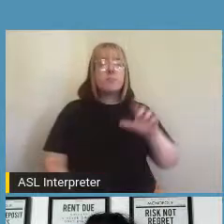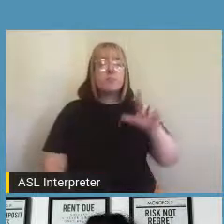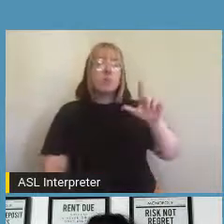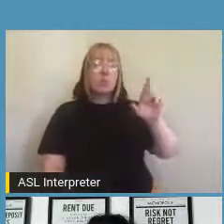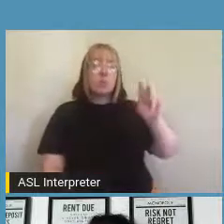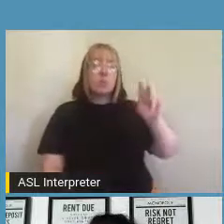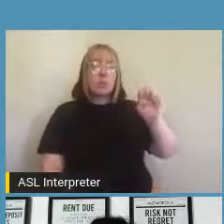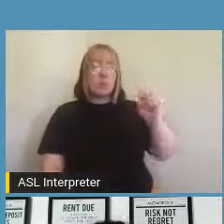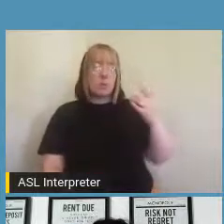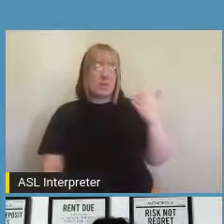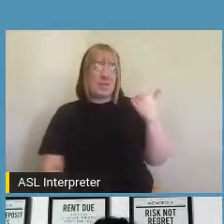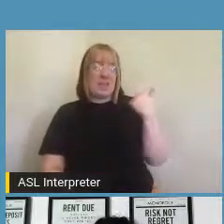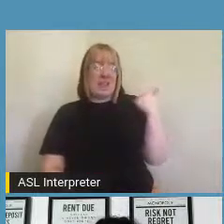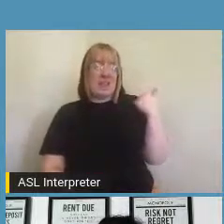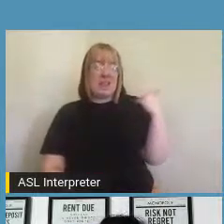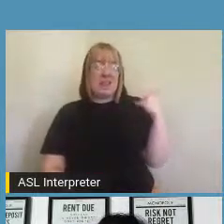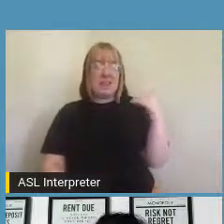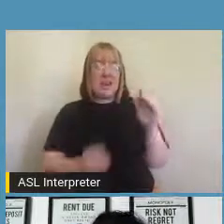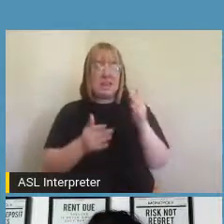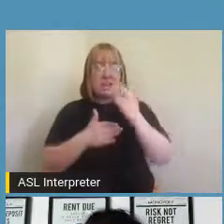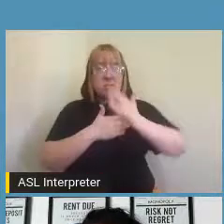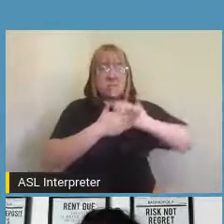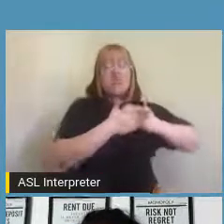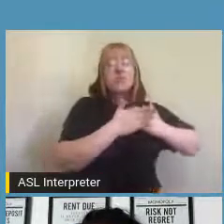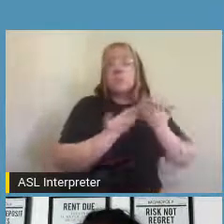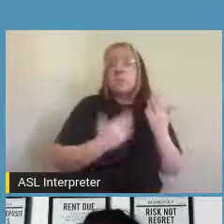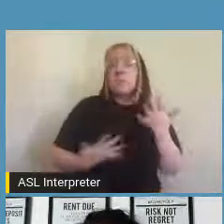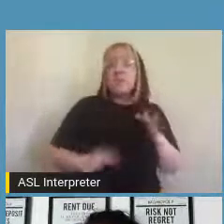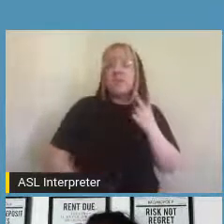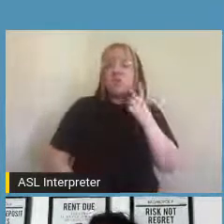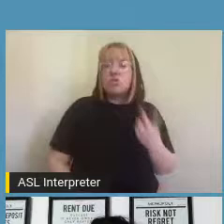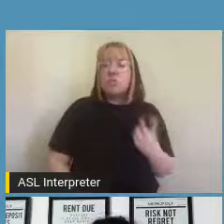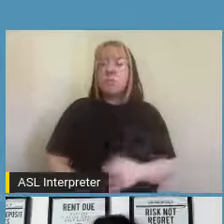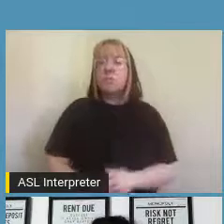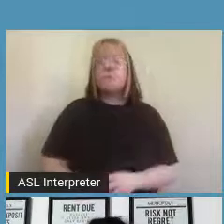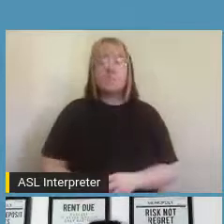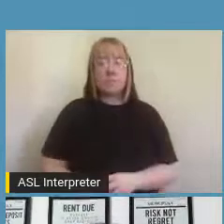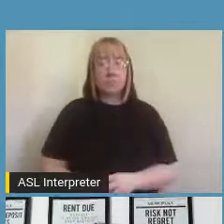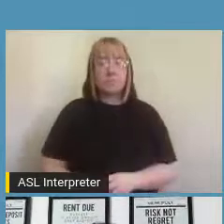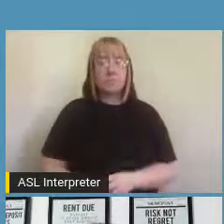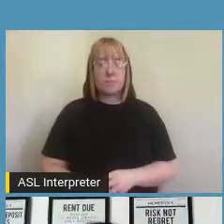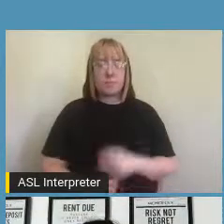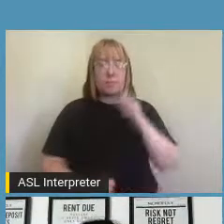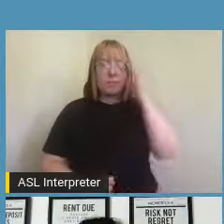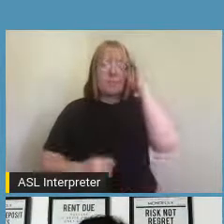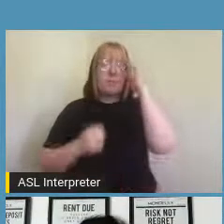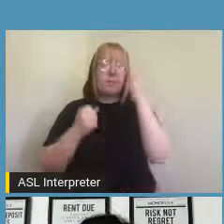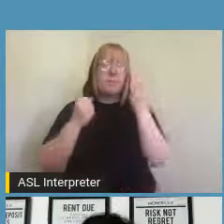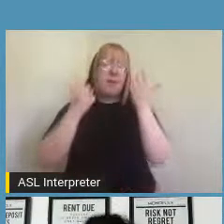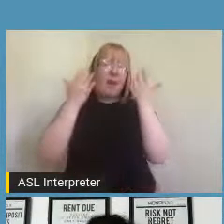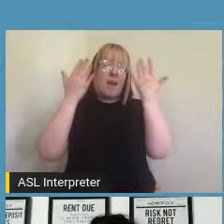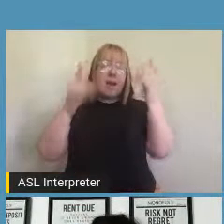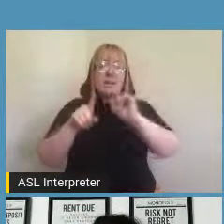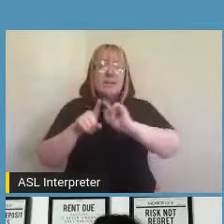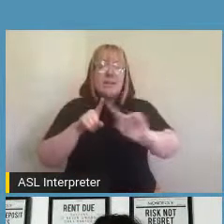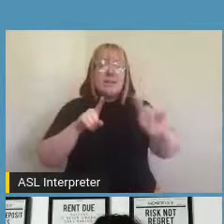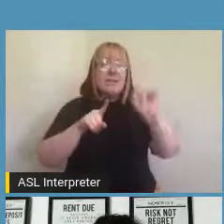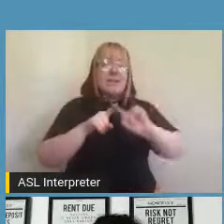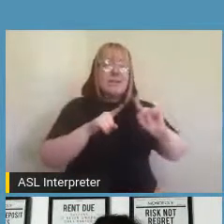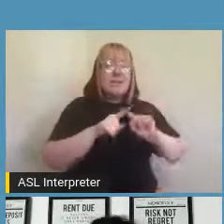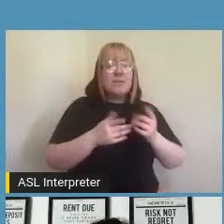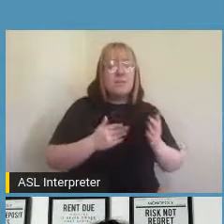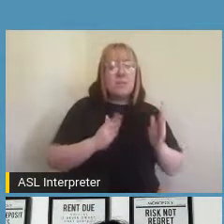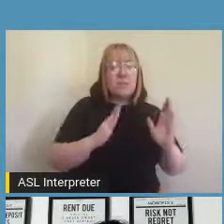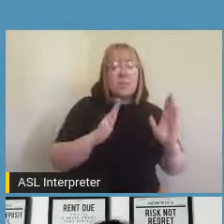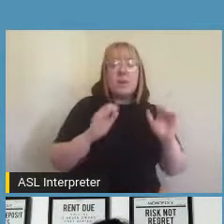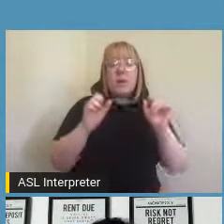last series. But just this kind of gives you a sense. And there's many different ways by which we